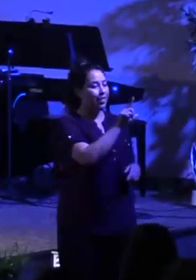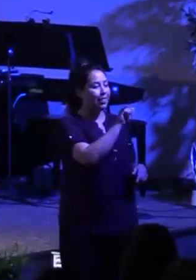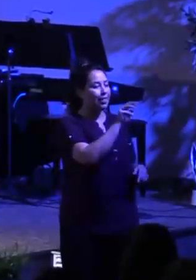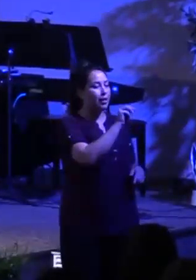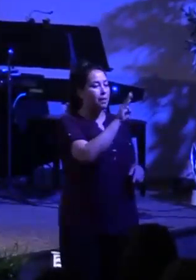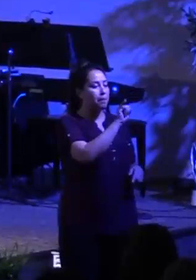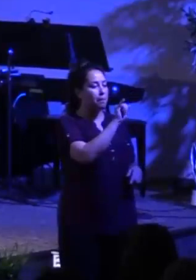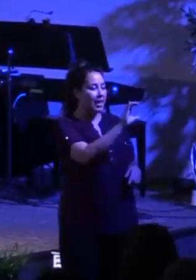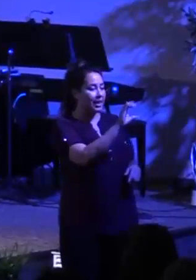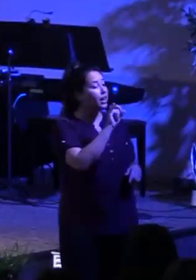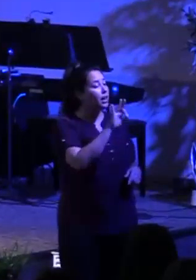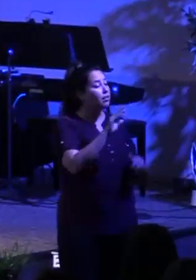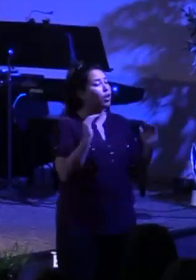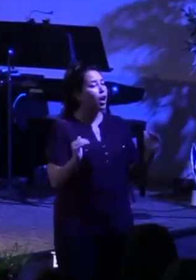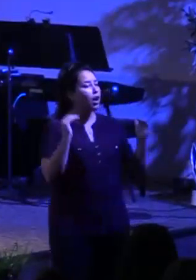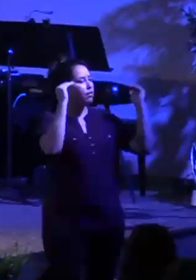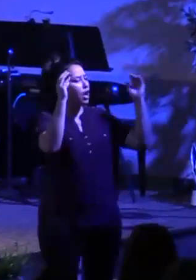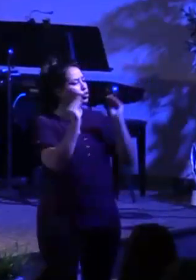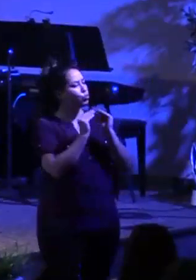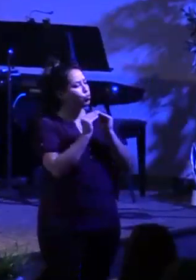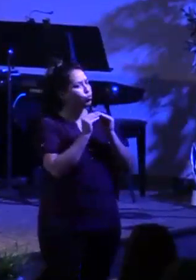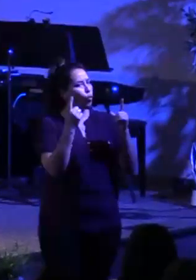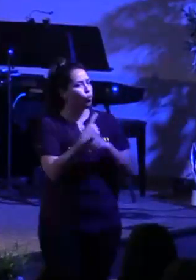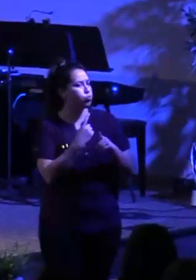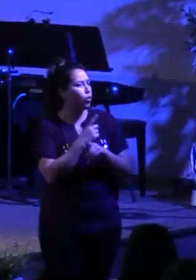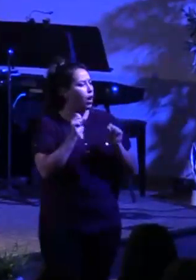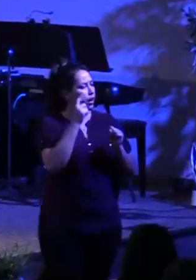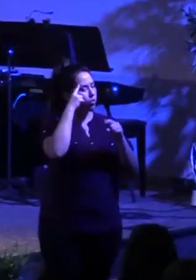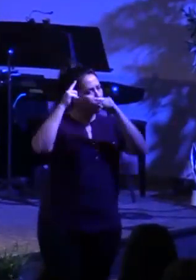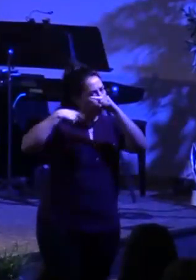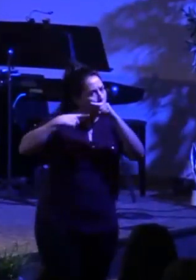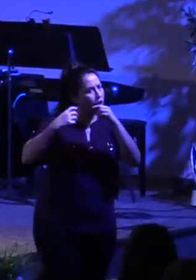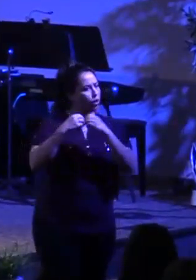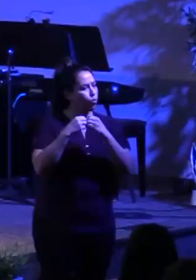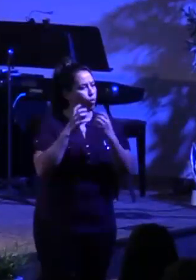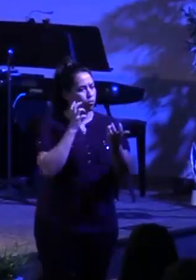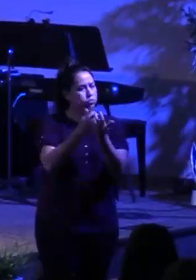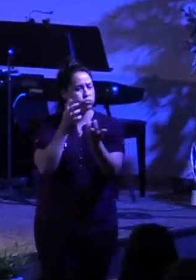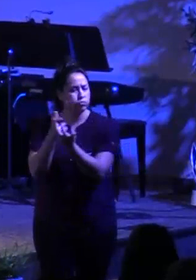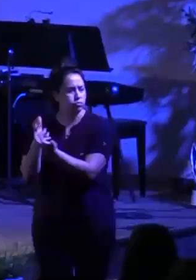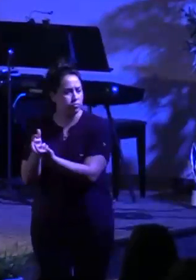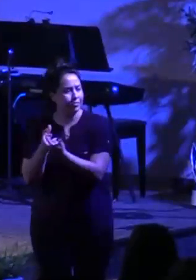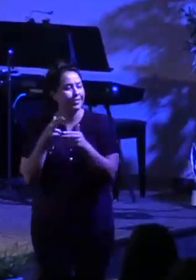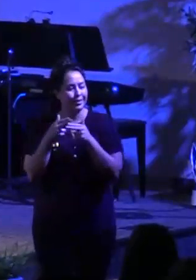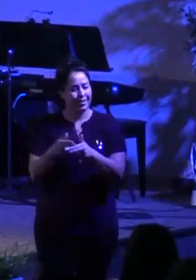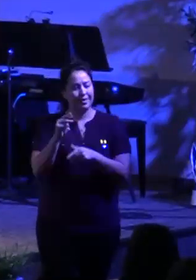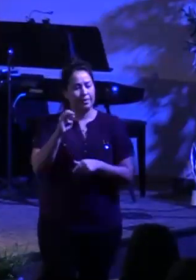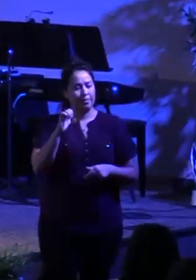people are sort of advanced and rational and can process stuff well, they're well adapted, they call it